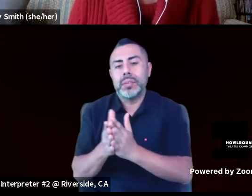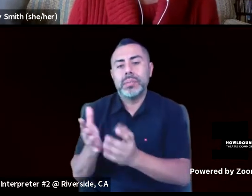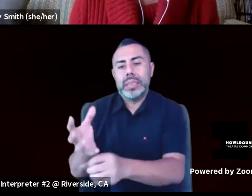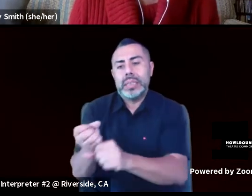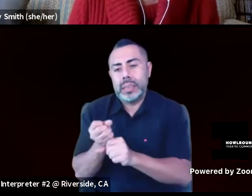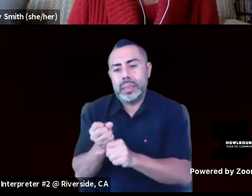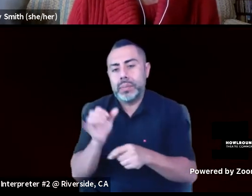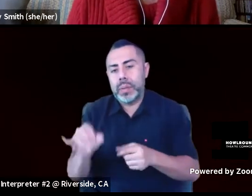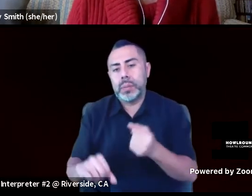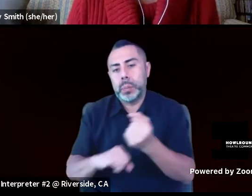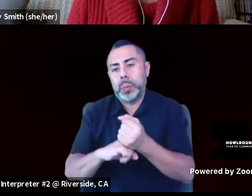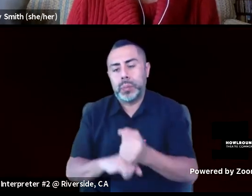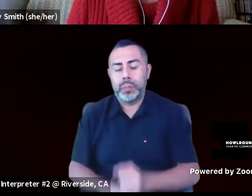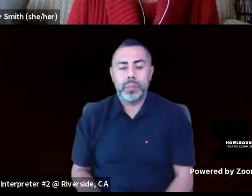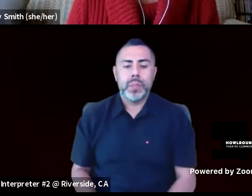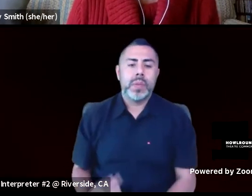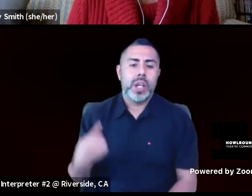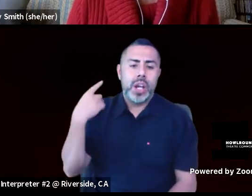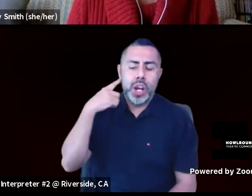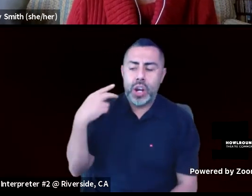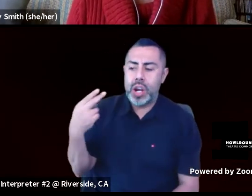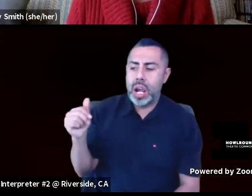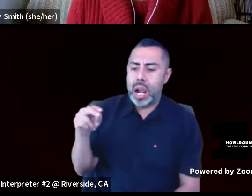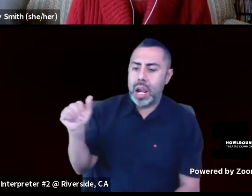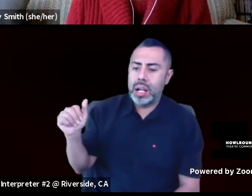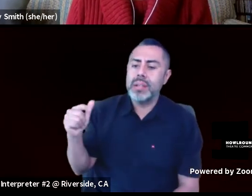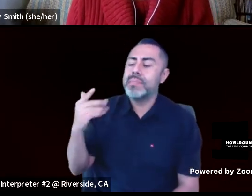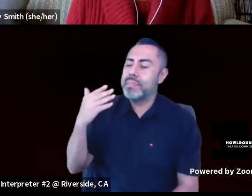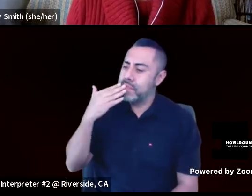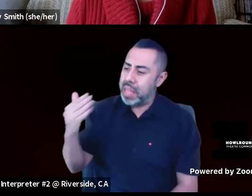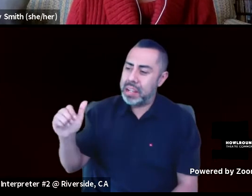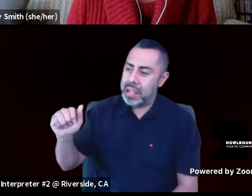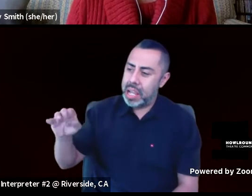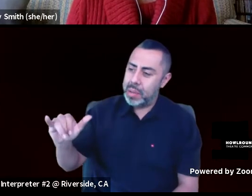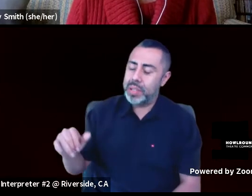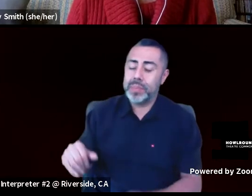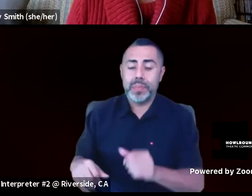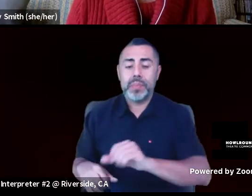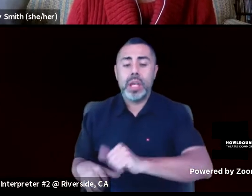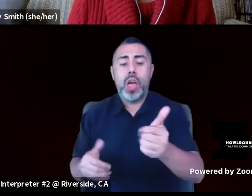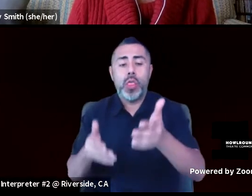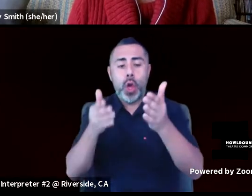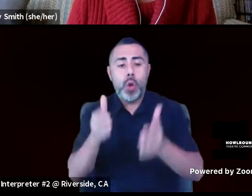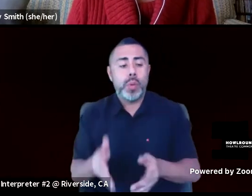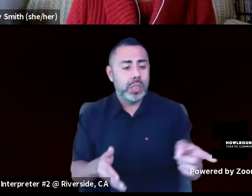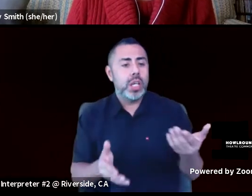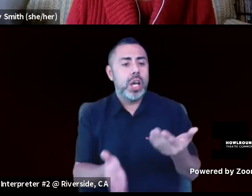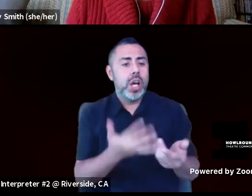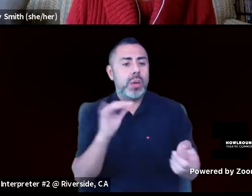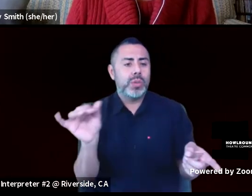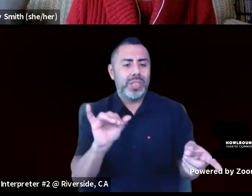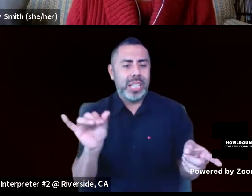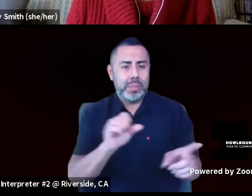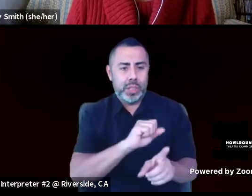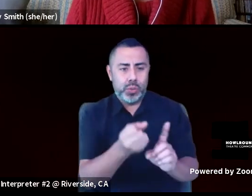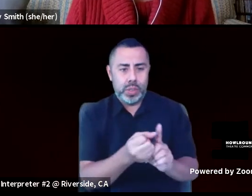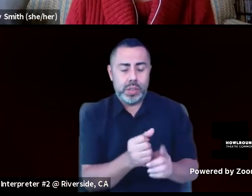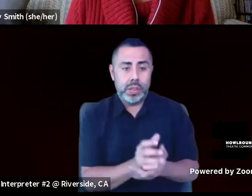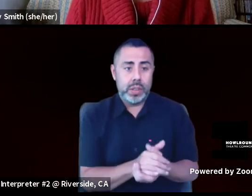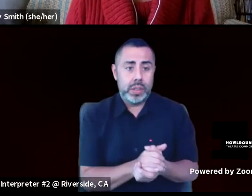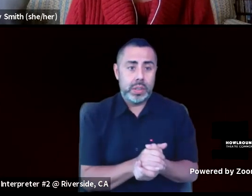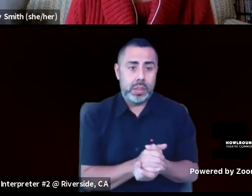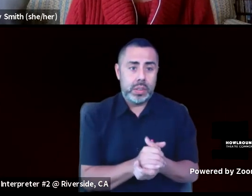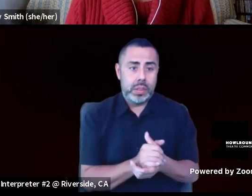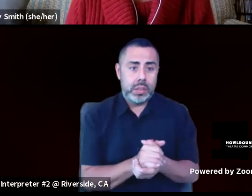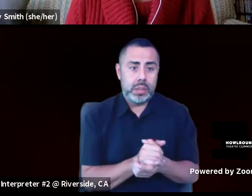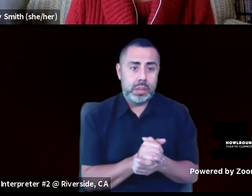Thanks, Amy. So this next person seems to be in a slightly similar position and is asking,